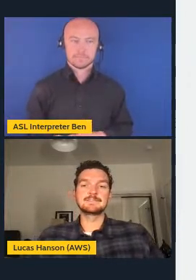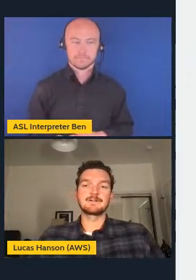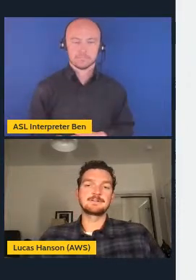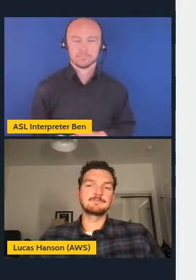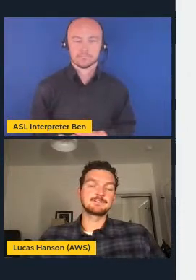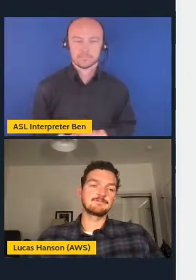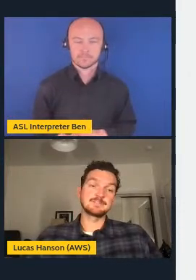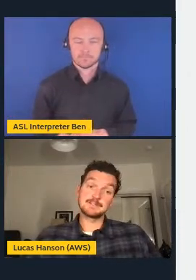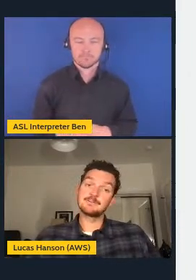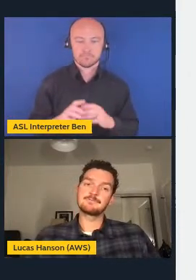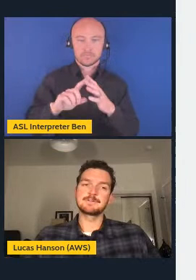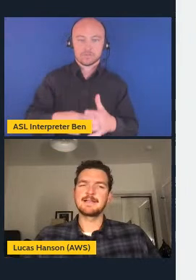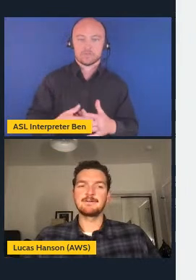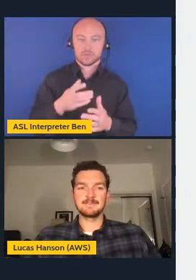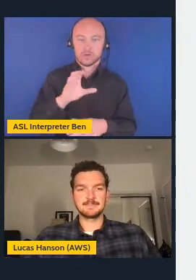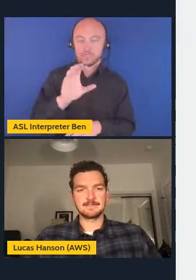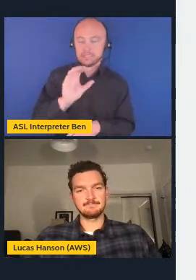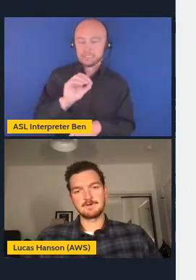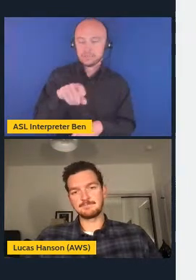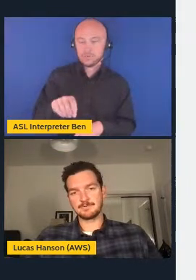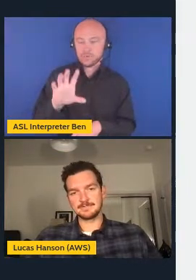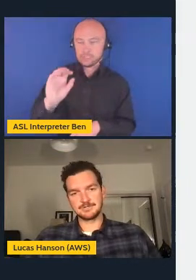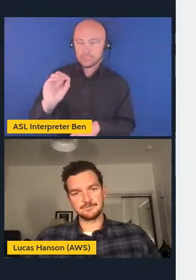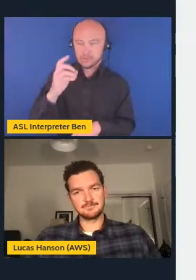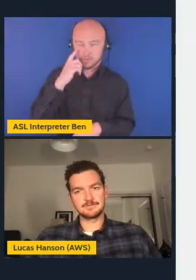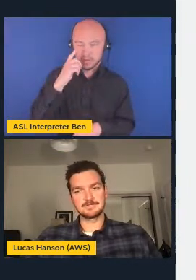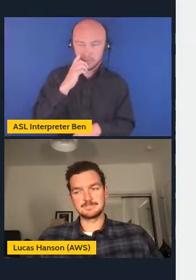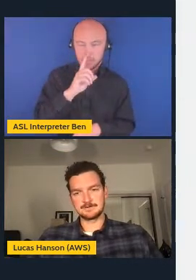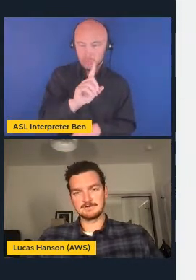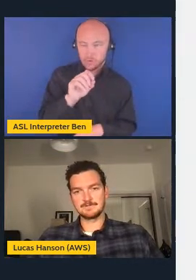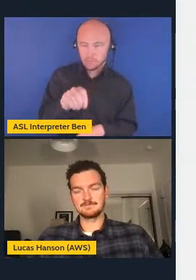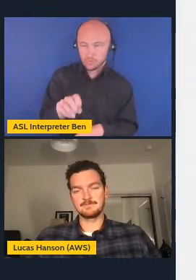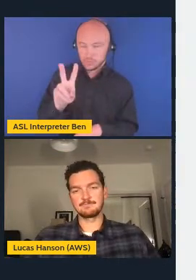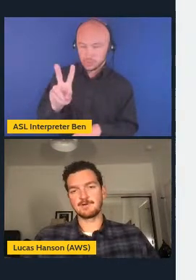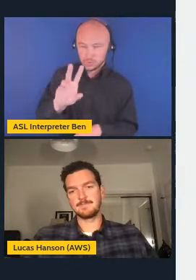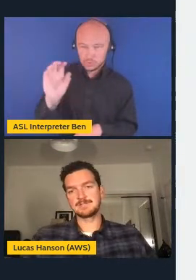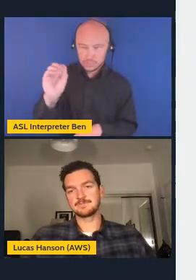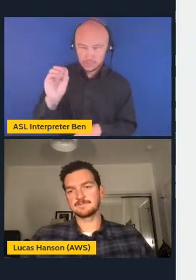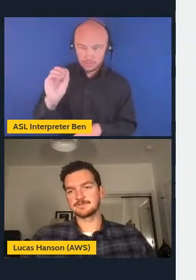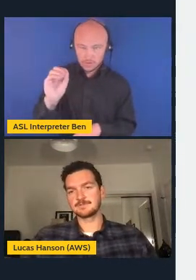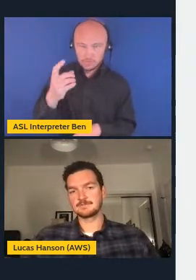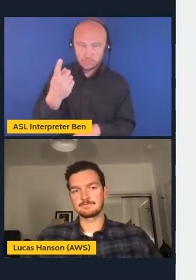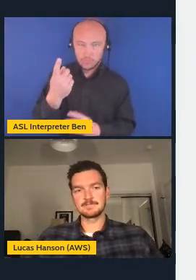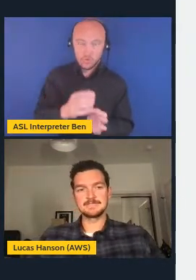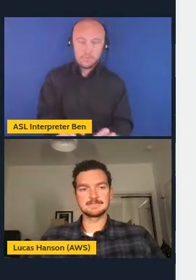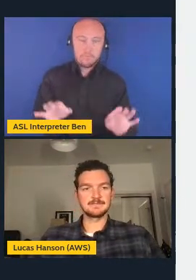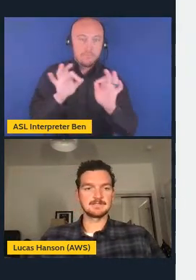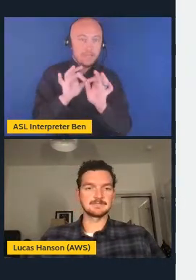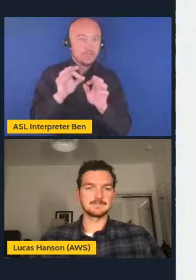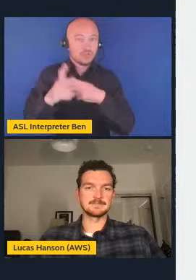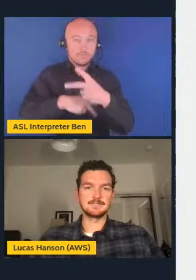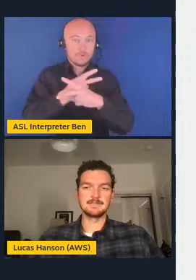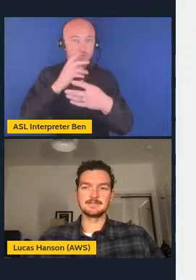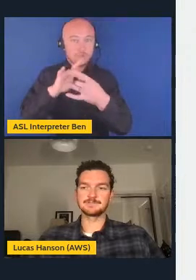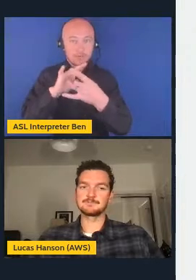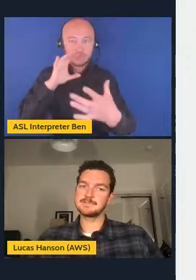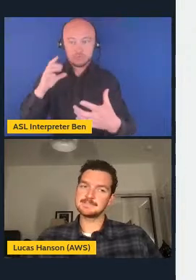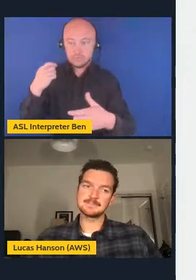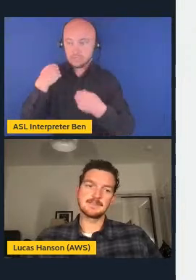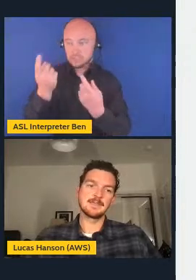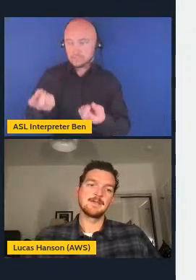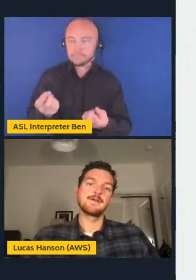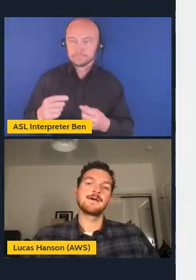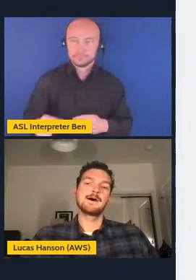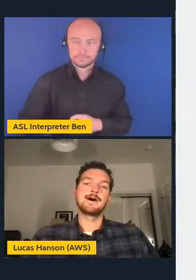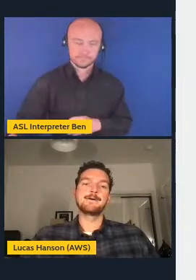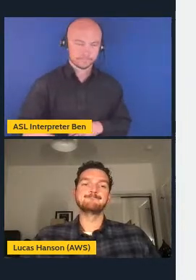We started with 0.10. We're now, I think, at 1.20. So we've had one major version release since the initial release.